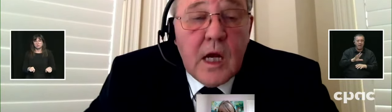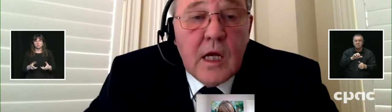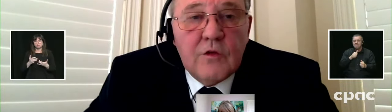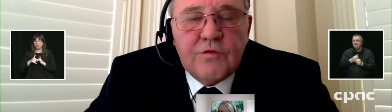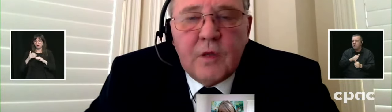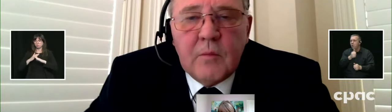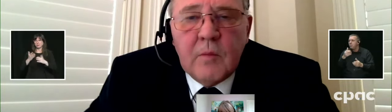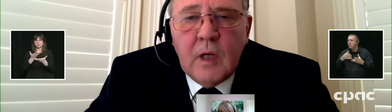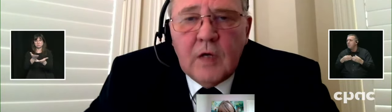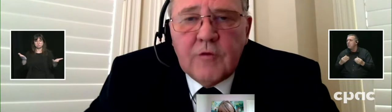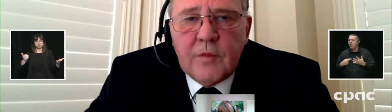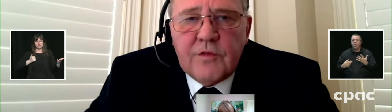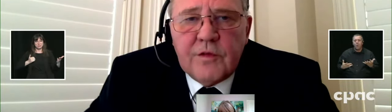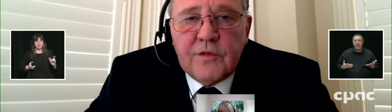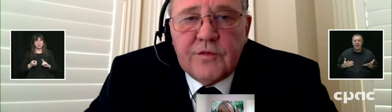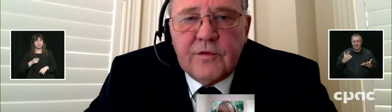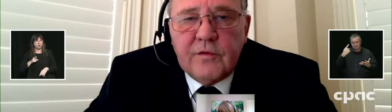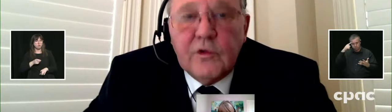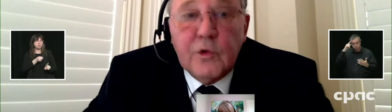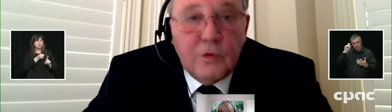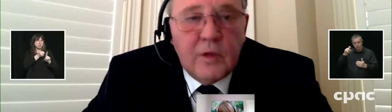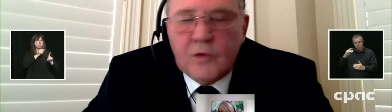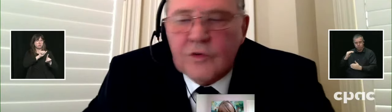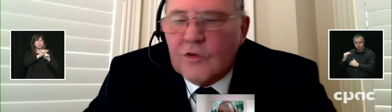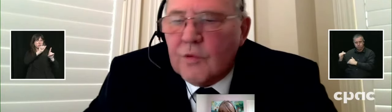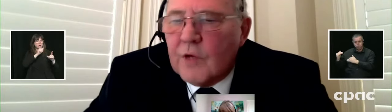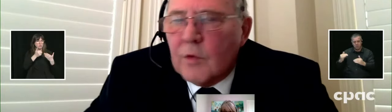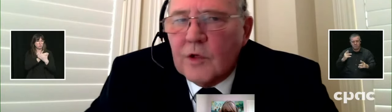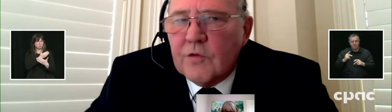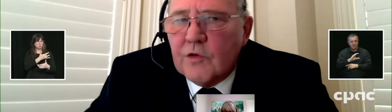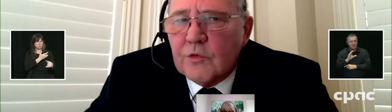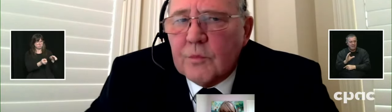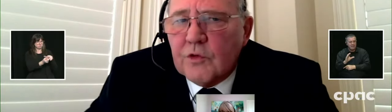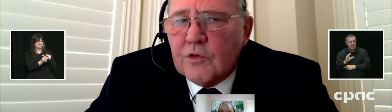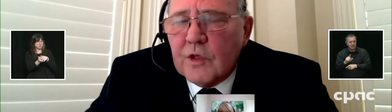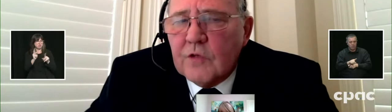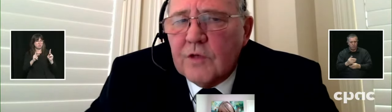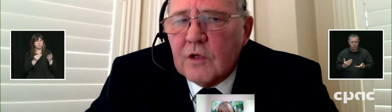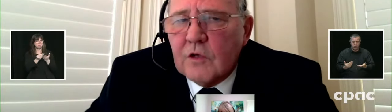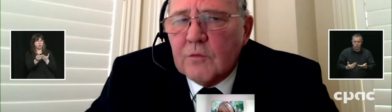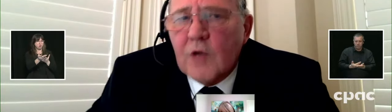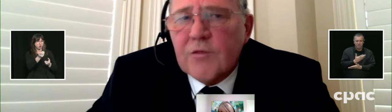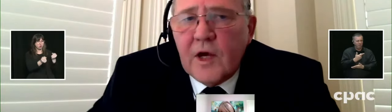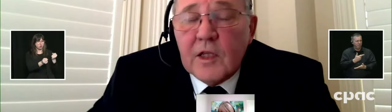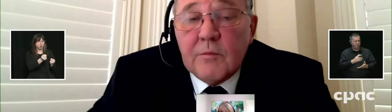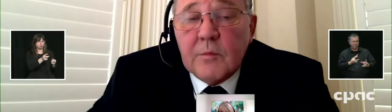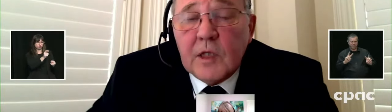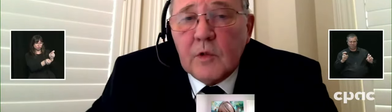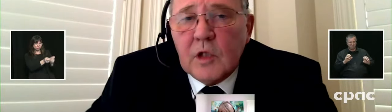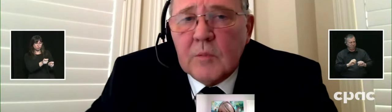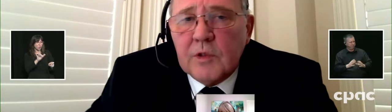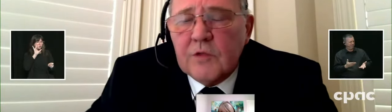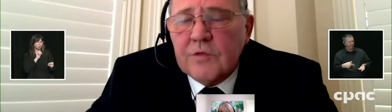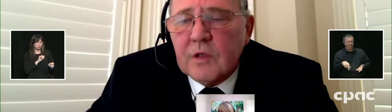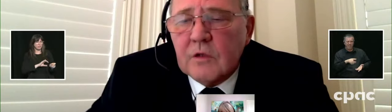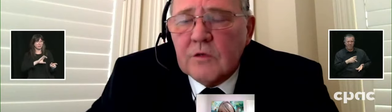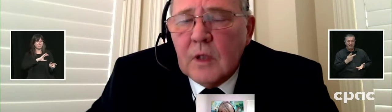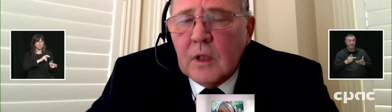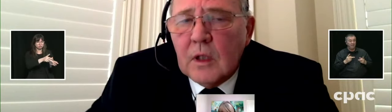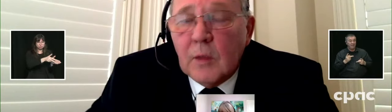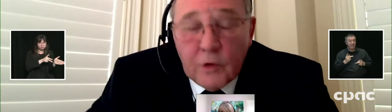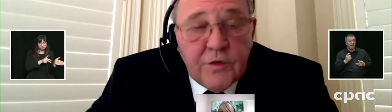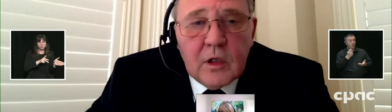to protect Canadians from this new emerging trend where individuals are purchasing these vehicles, modifying them to make them look like police